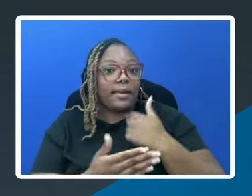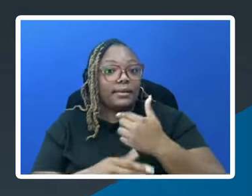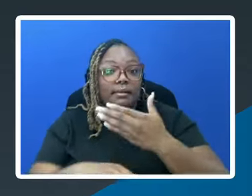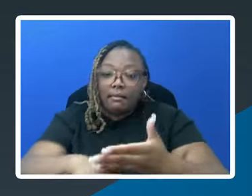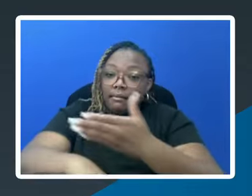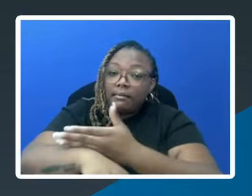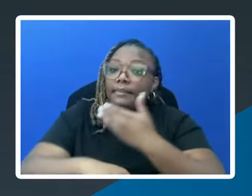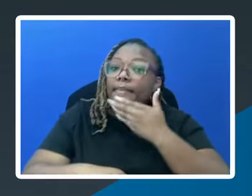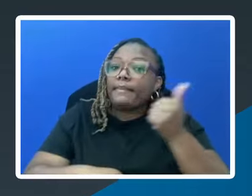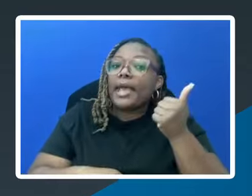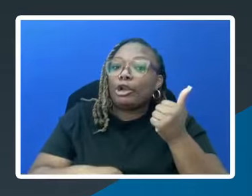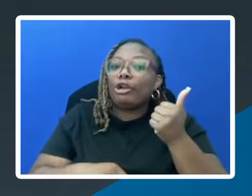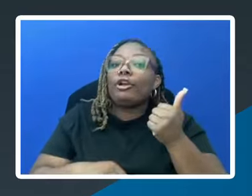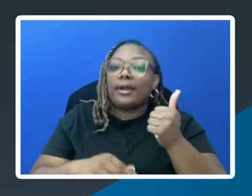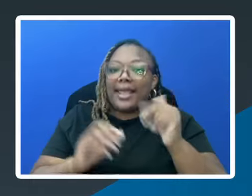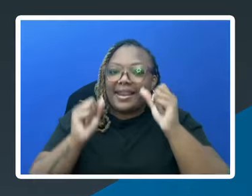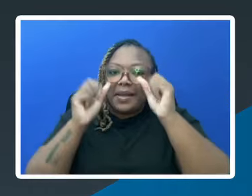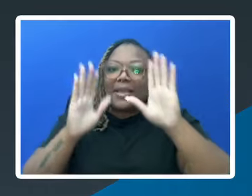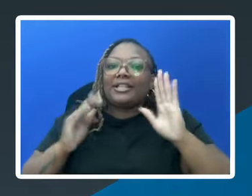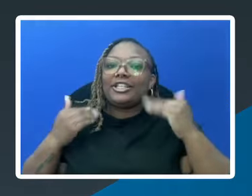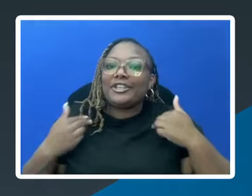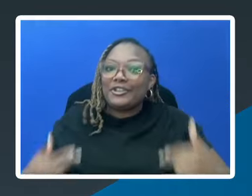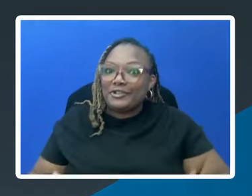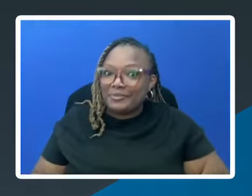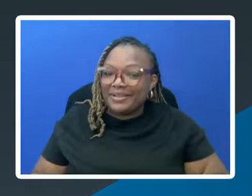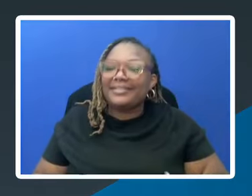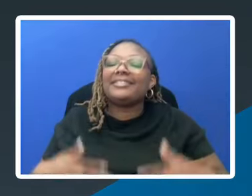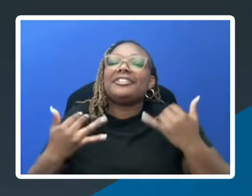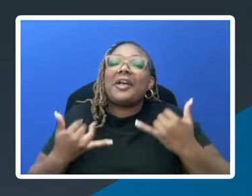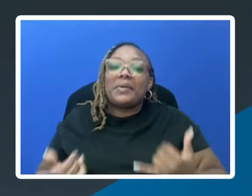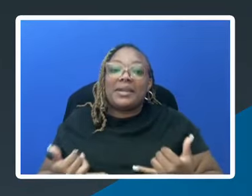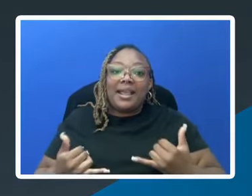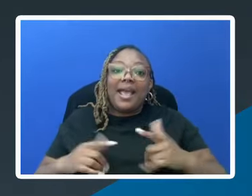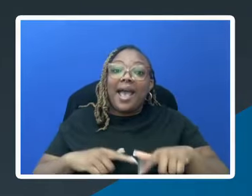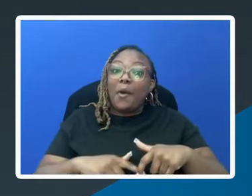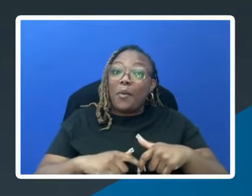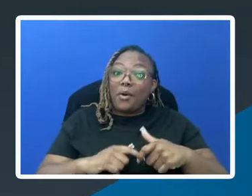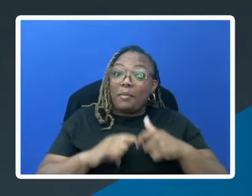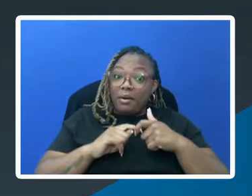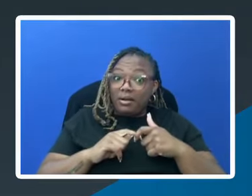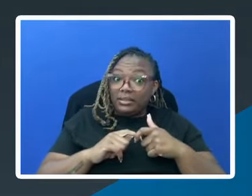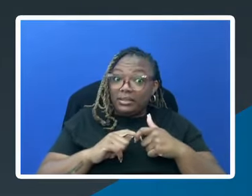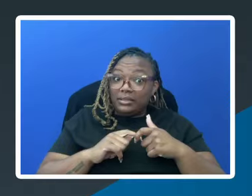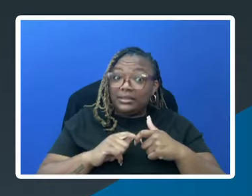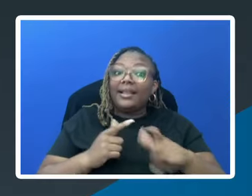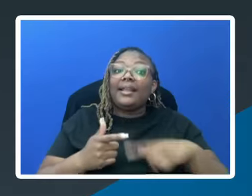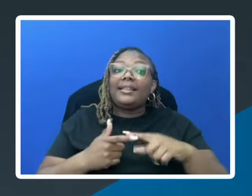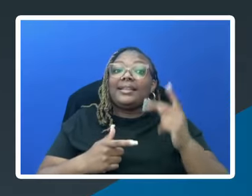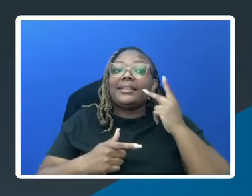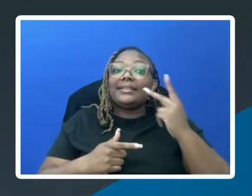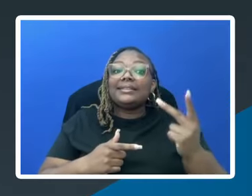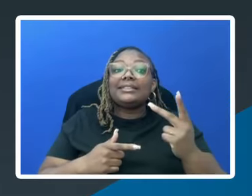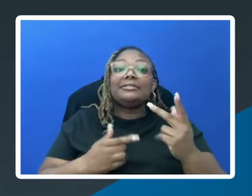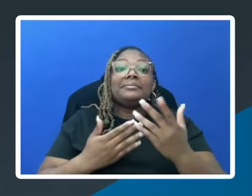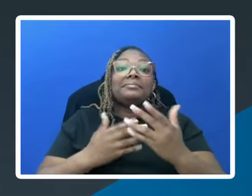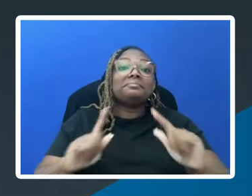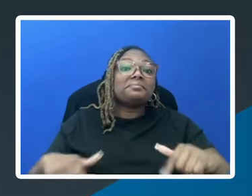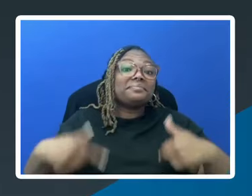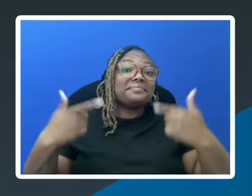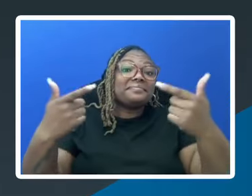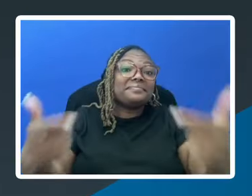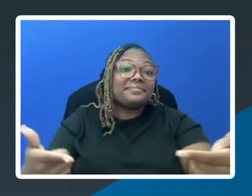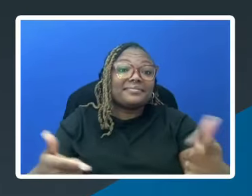amazing humans. And so with that, I'm gonna pause there and let's let it be your turn. And I think Monique's gonna join me and we're